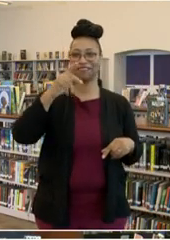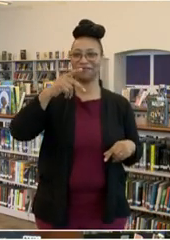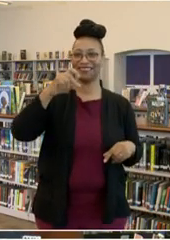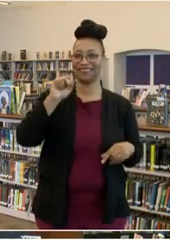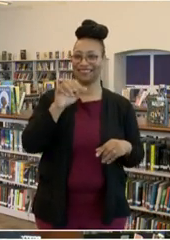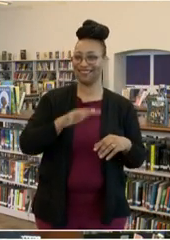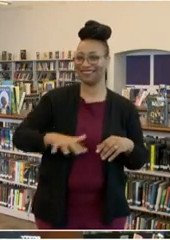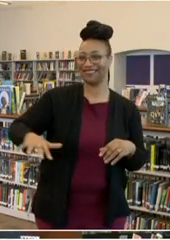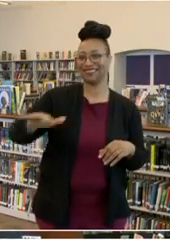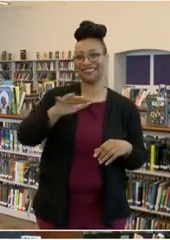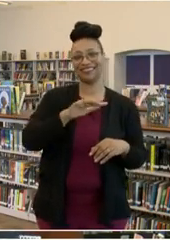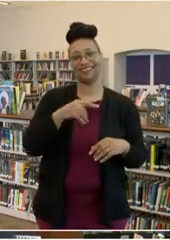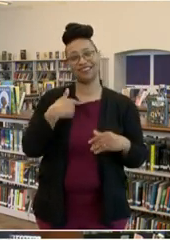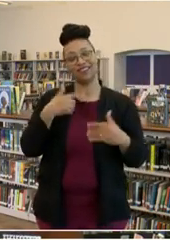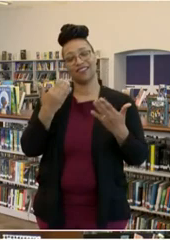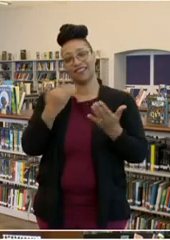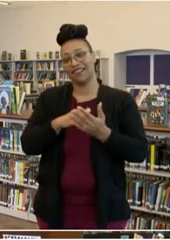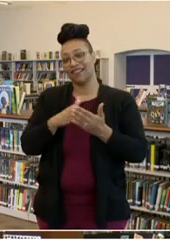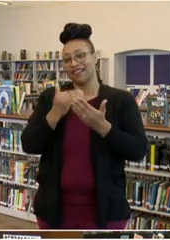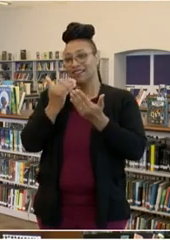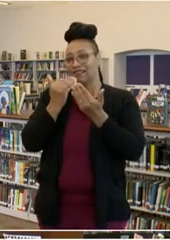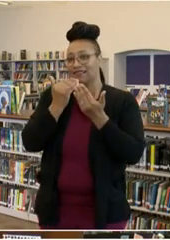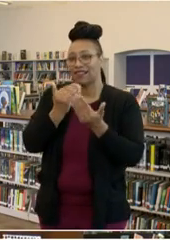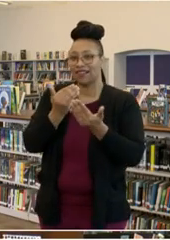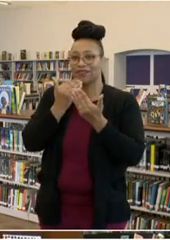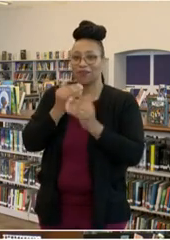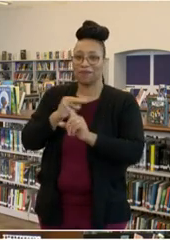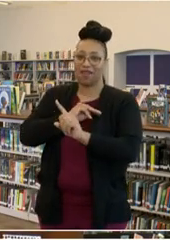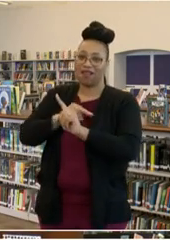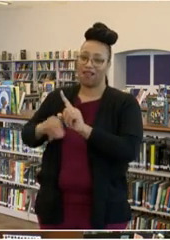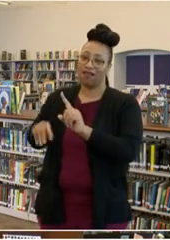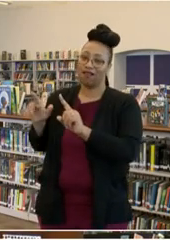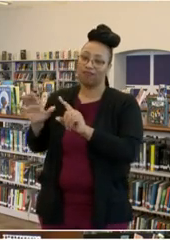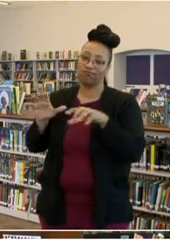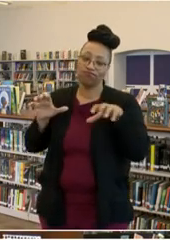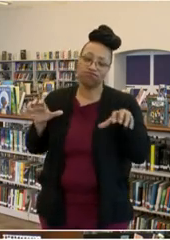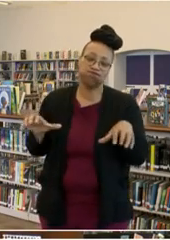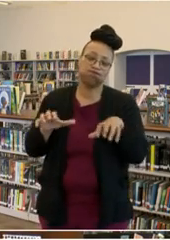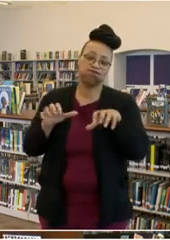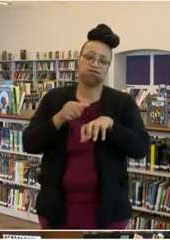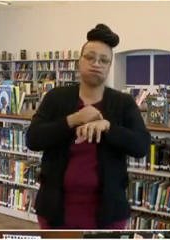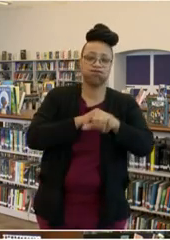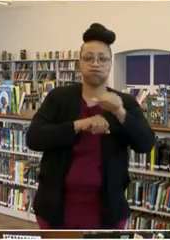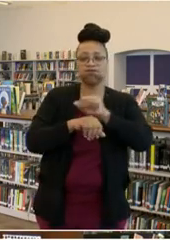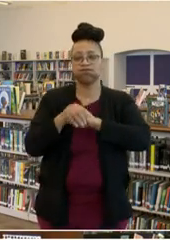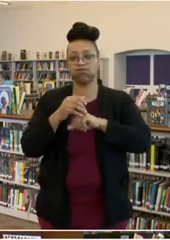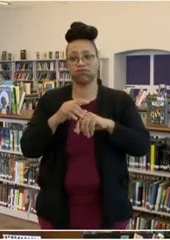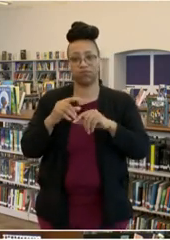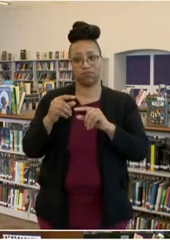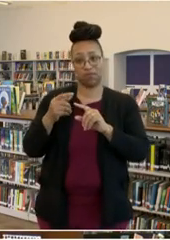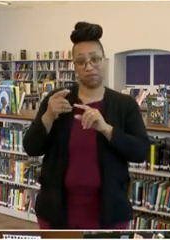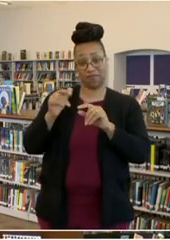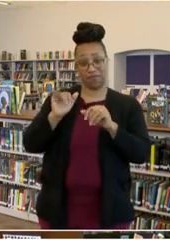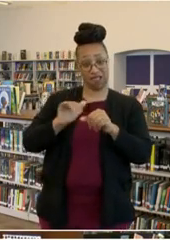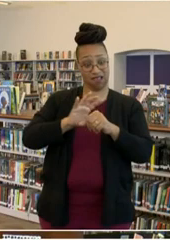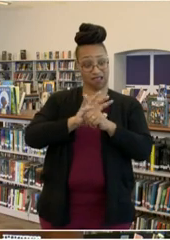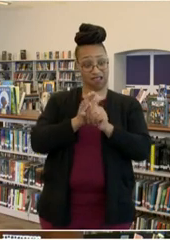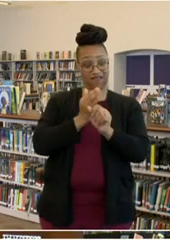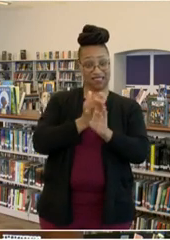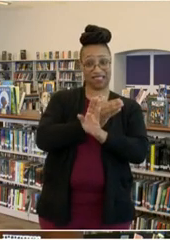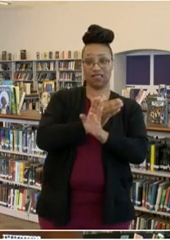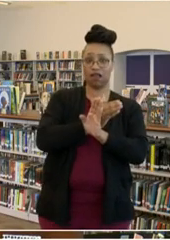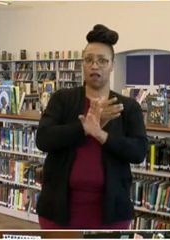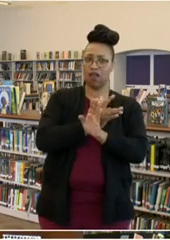champion our recovery. As many of you may know, that we have seen gains in achievement historically in DC